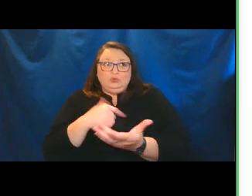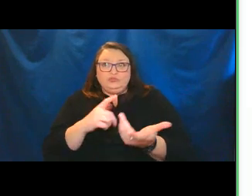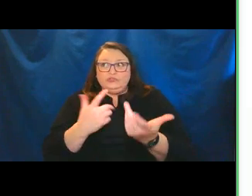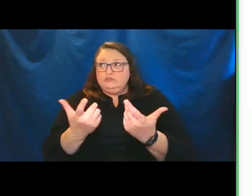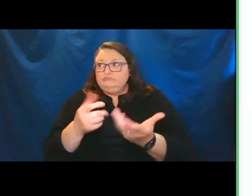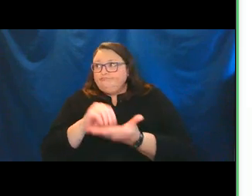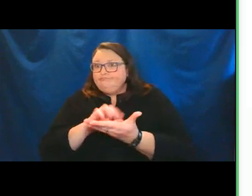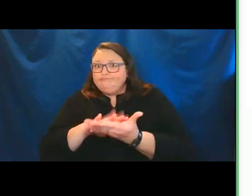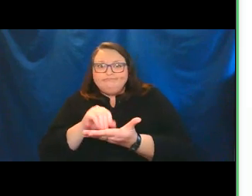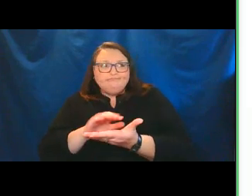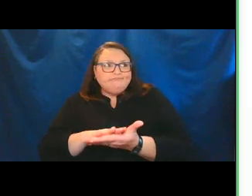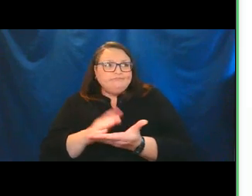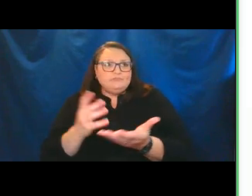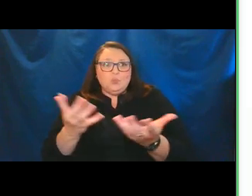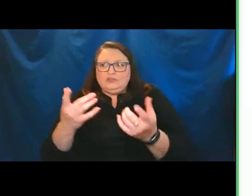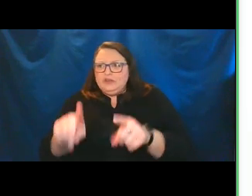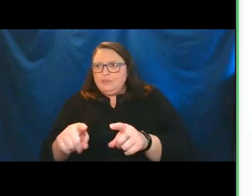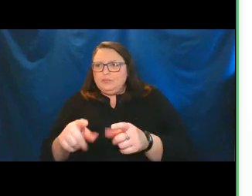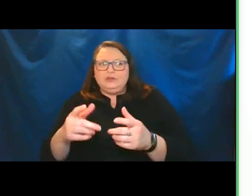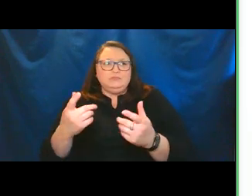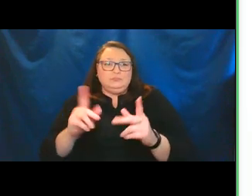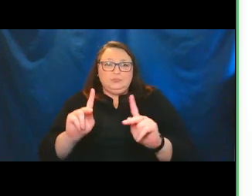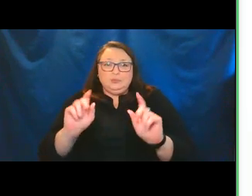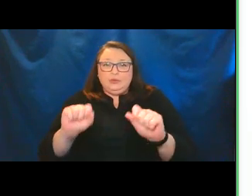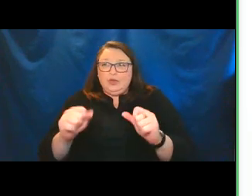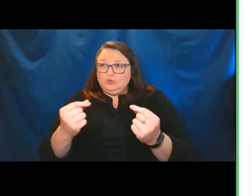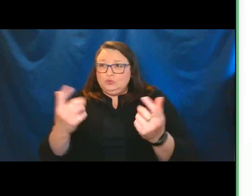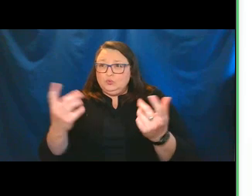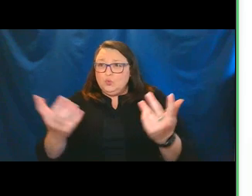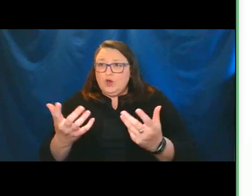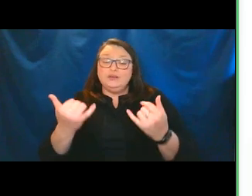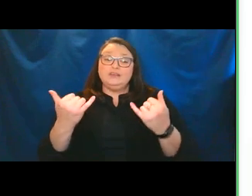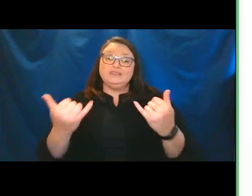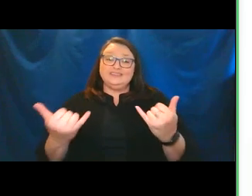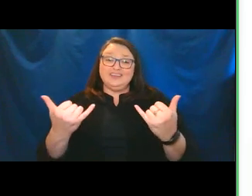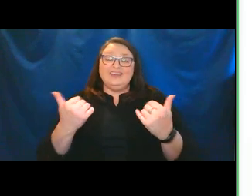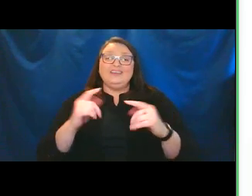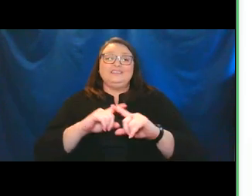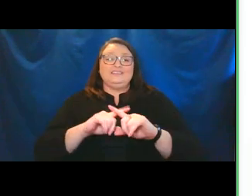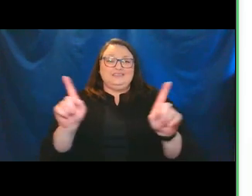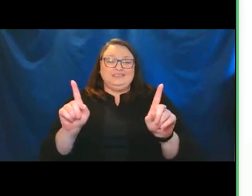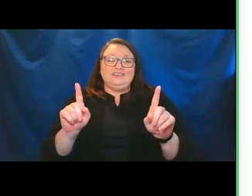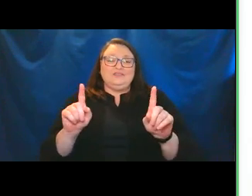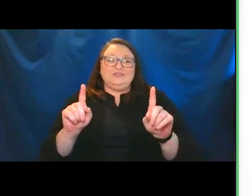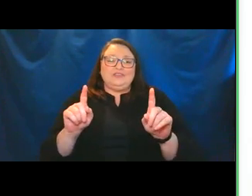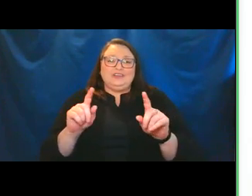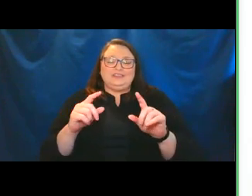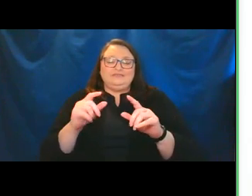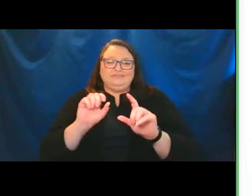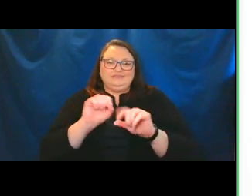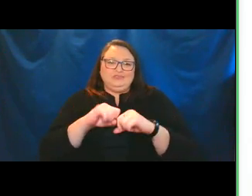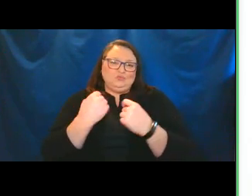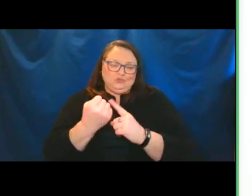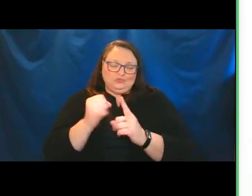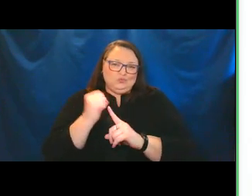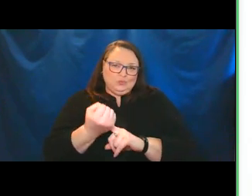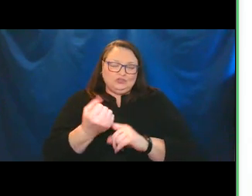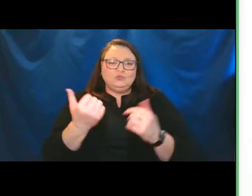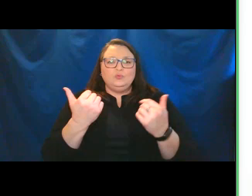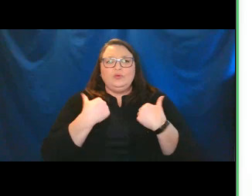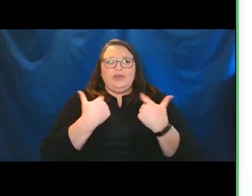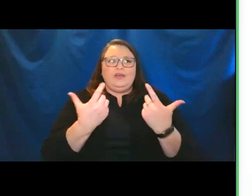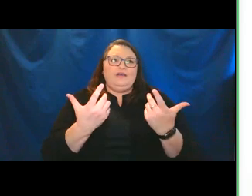happening and what can people do? Well, today we're in a different position. We have professional societies that are very active. We've got standards of practice. We've